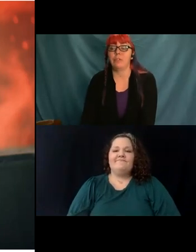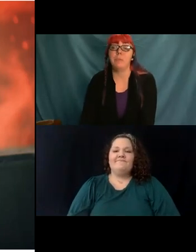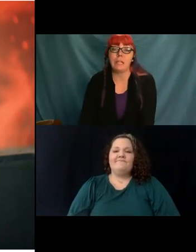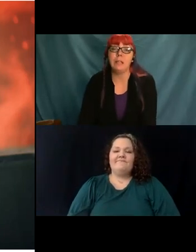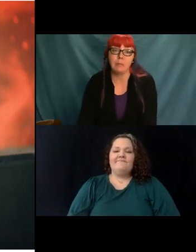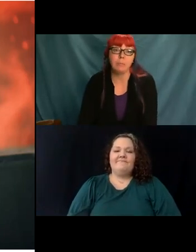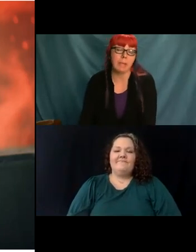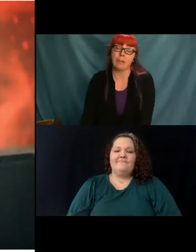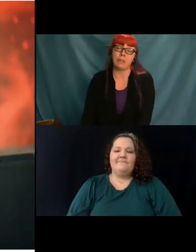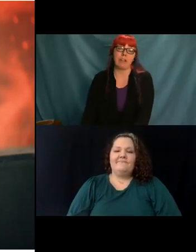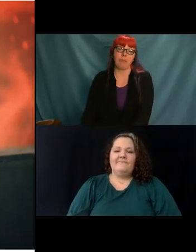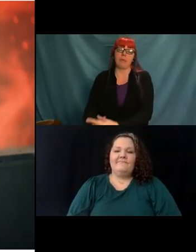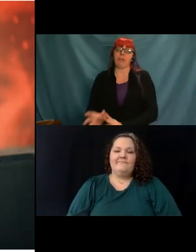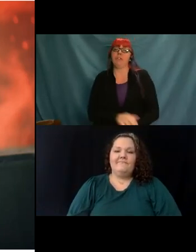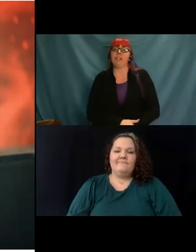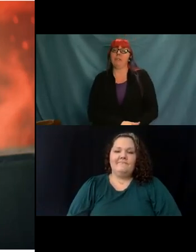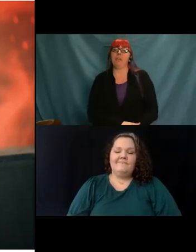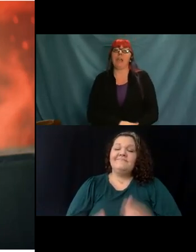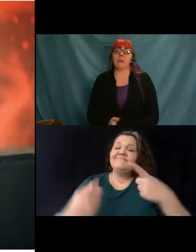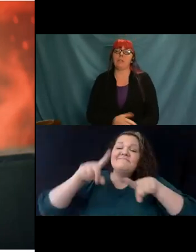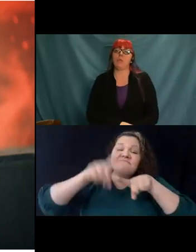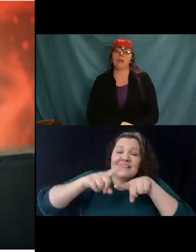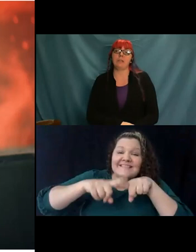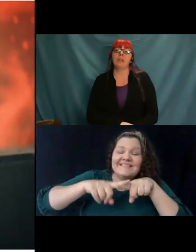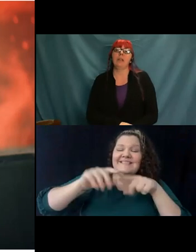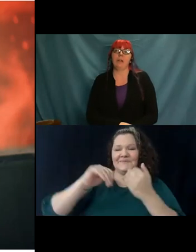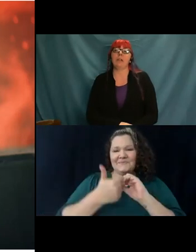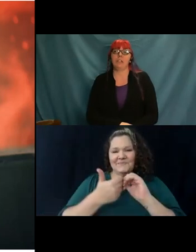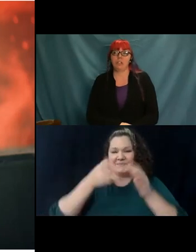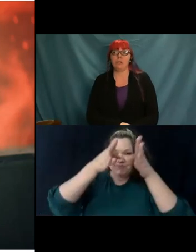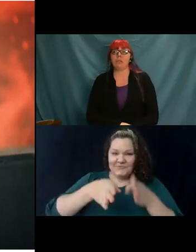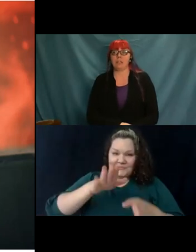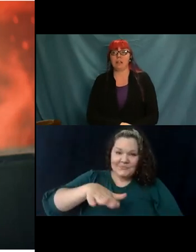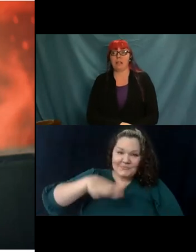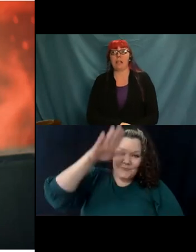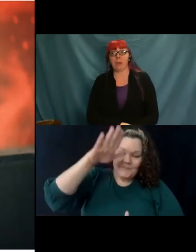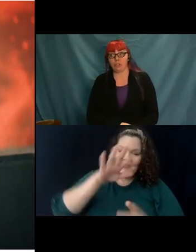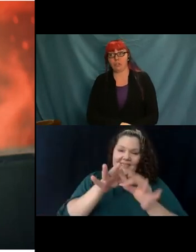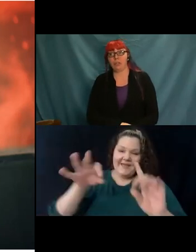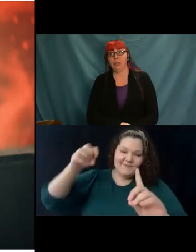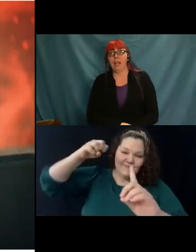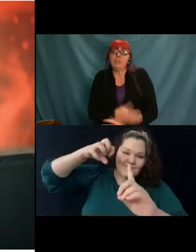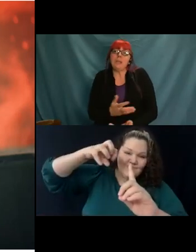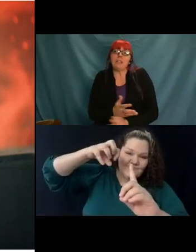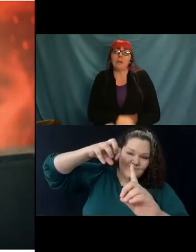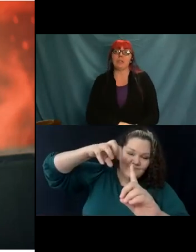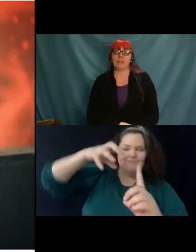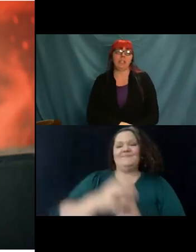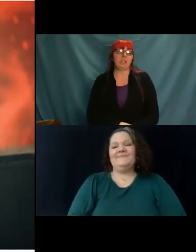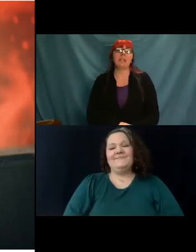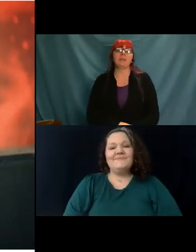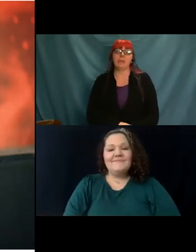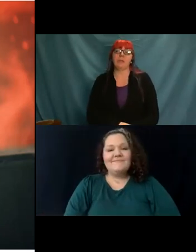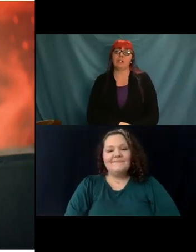So for me and many other deaf people, you'll find that if you gave them a choice, they're going to choose a sign language. And it depends on the person.